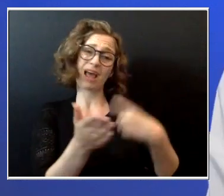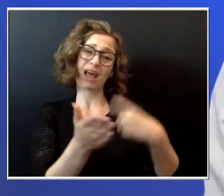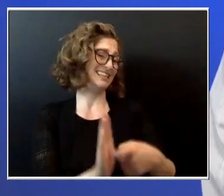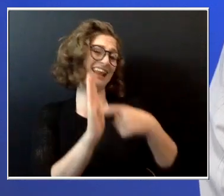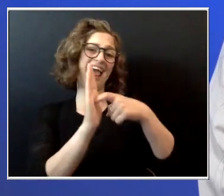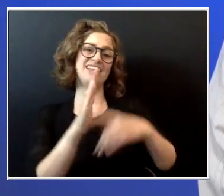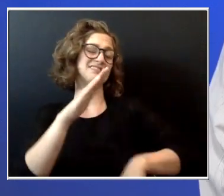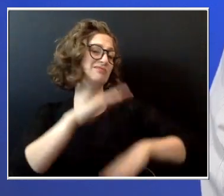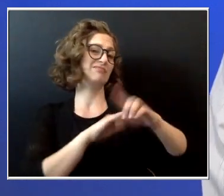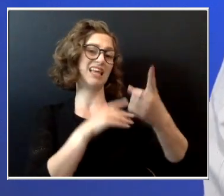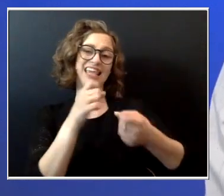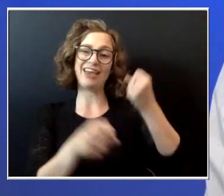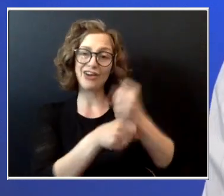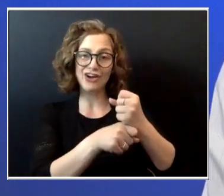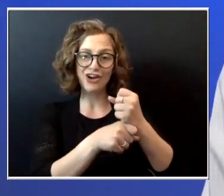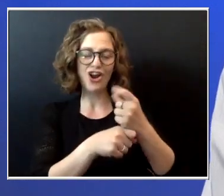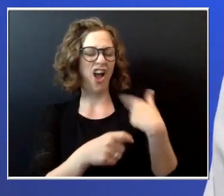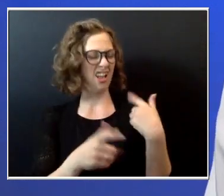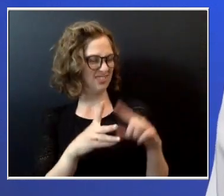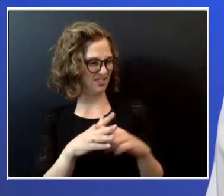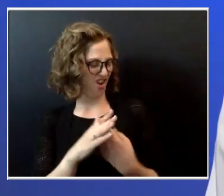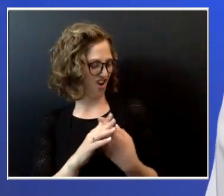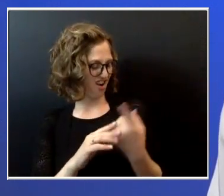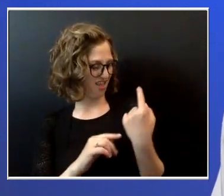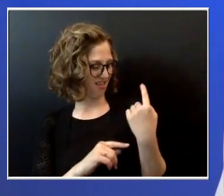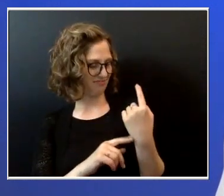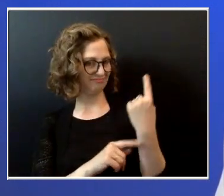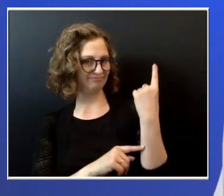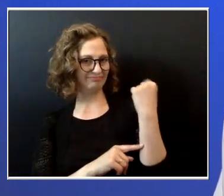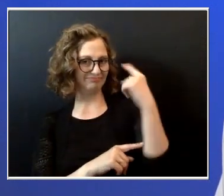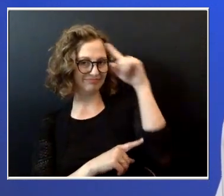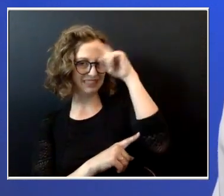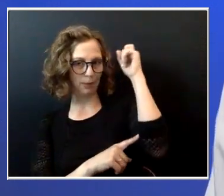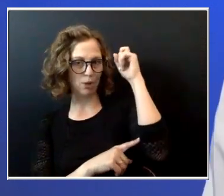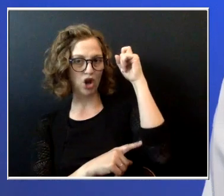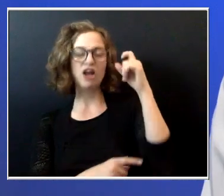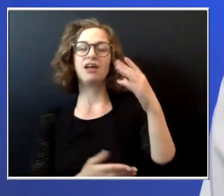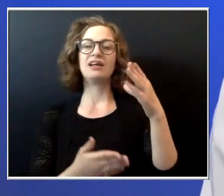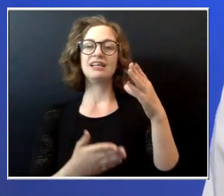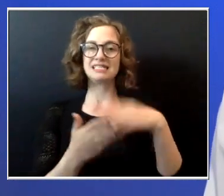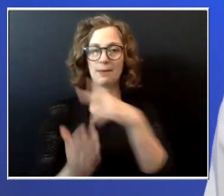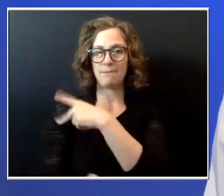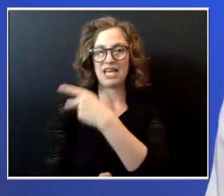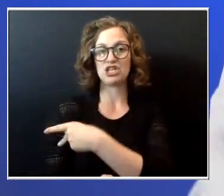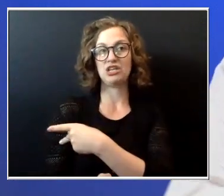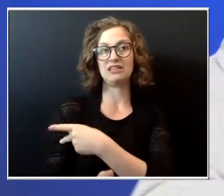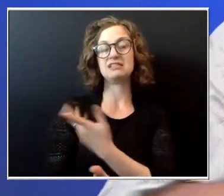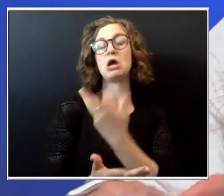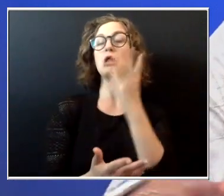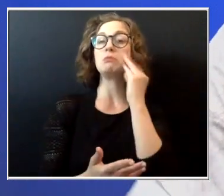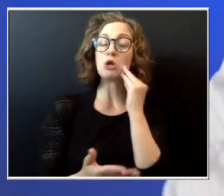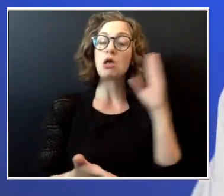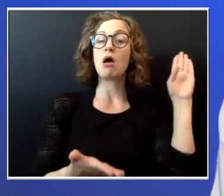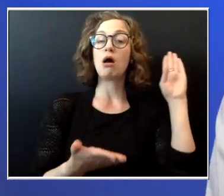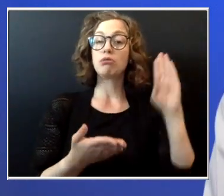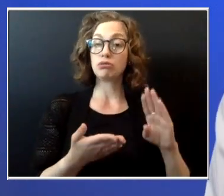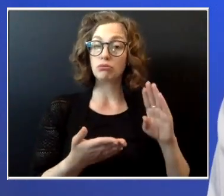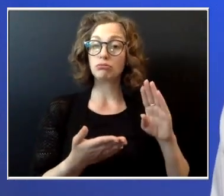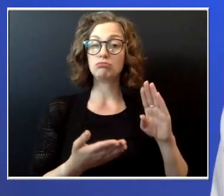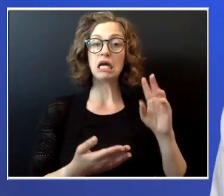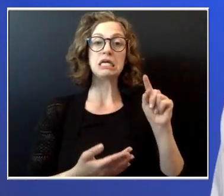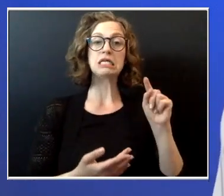of patients, they're getting really nice reductions in tinnitus, but they're optimistic and hopeful we can get to that full